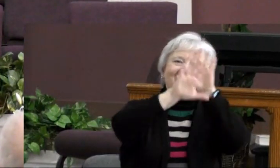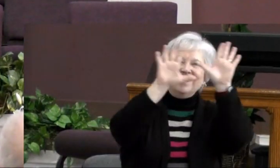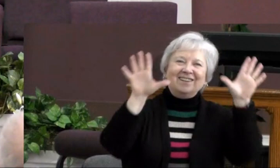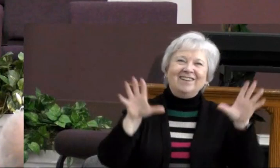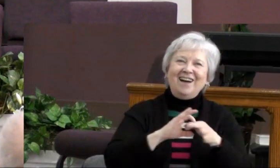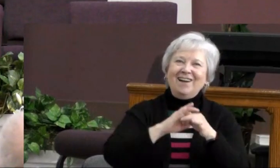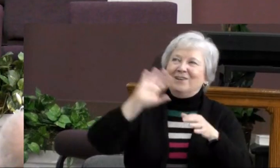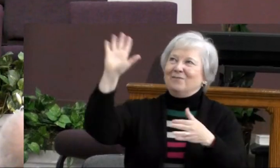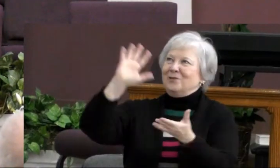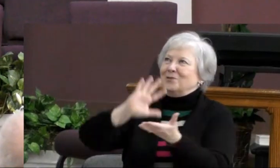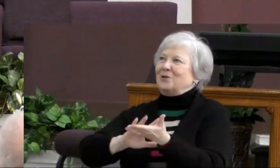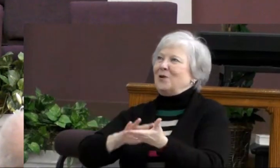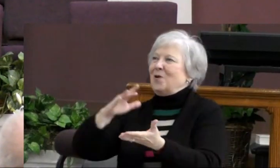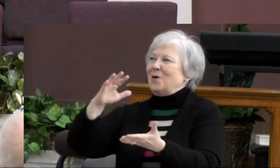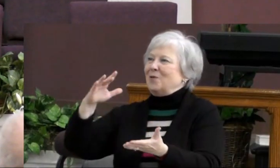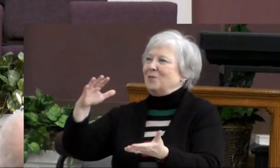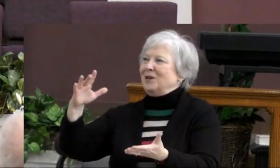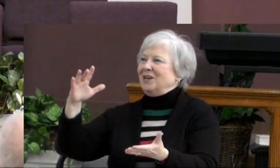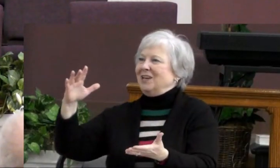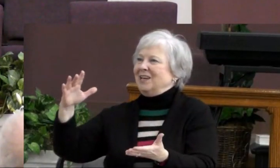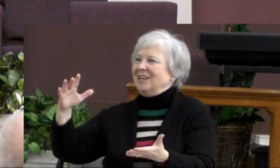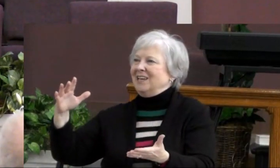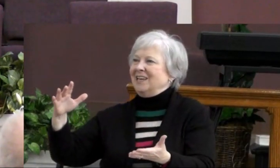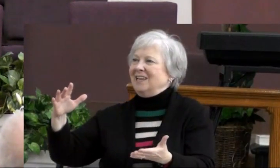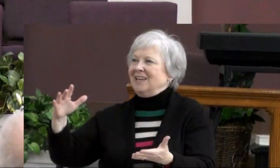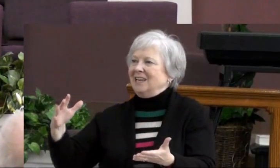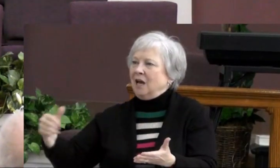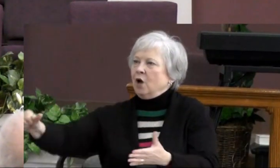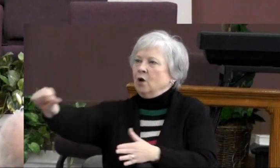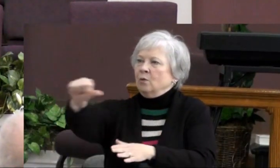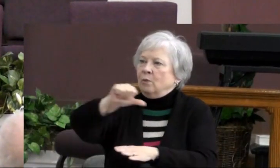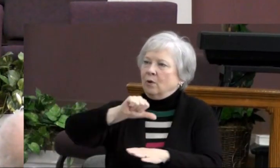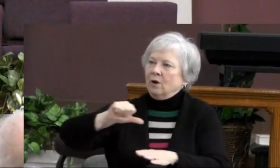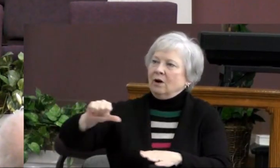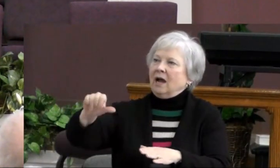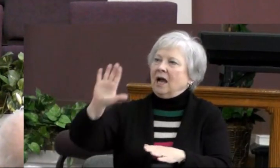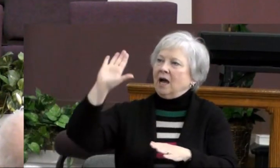shining in the light of your glory.